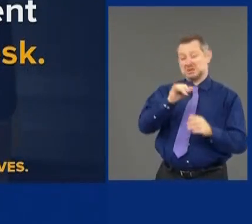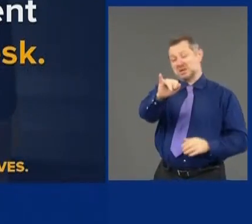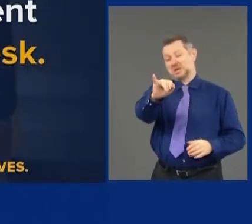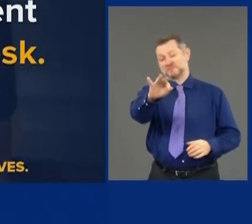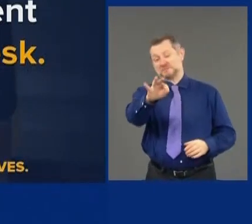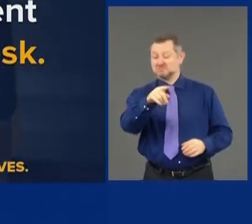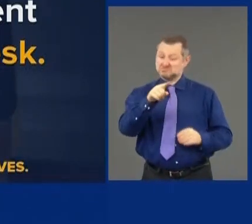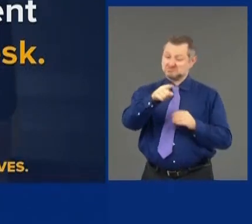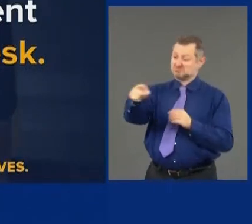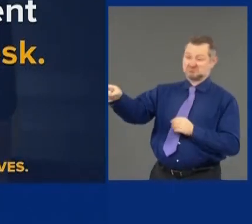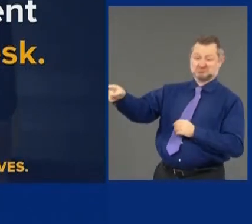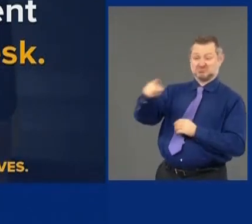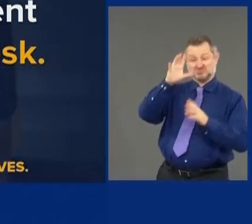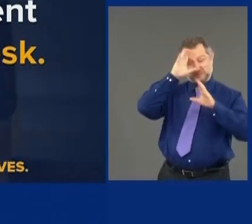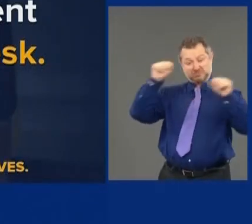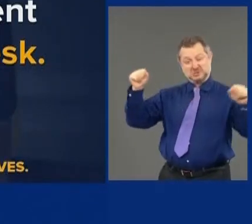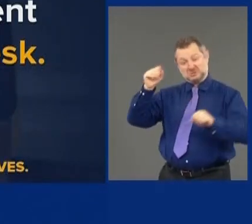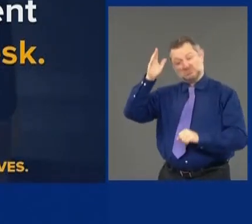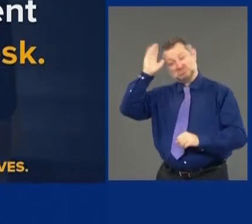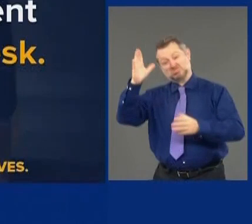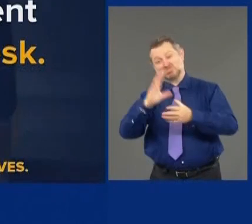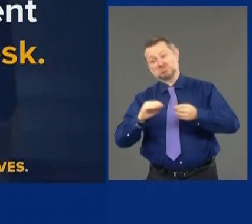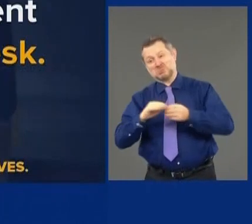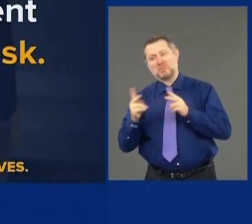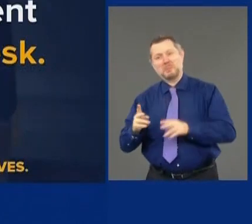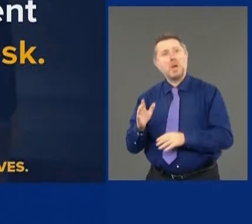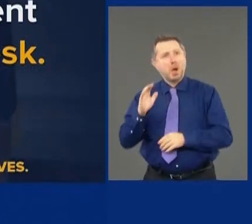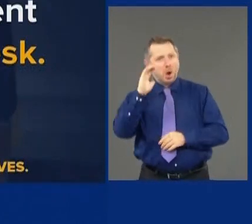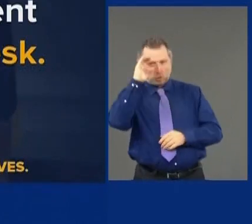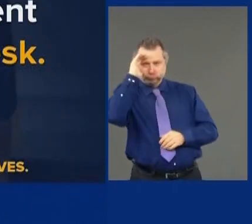listen. Even if the president is Trump.